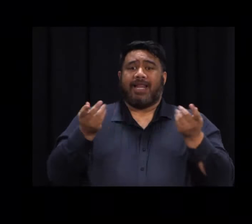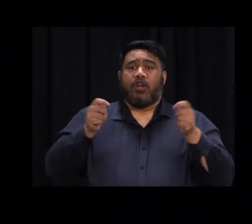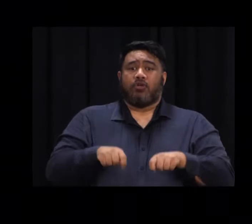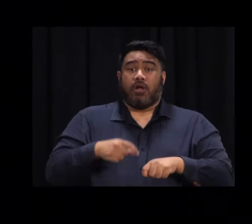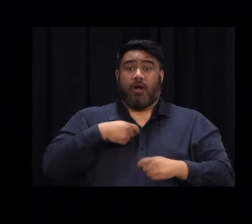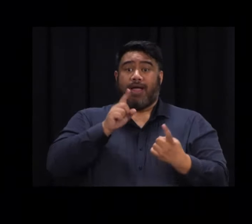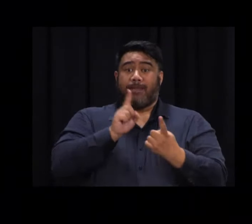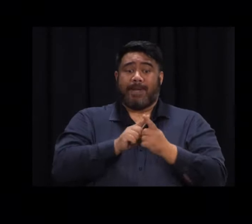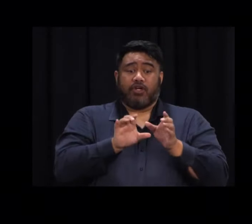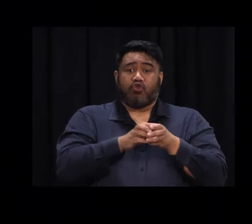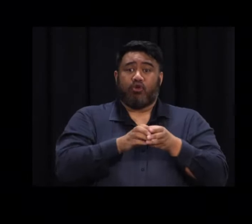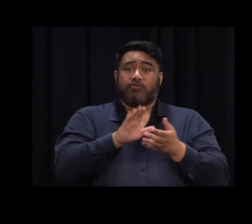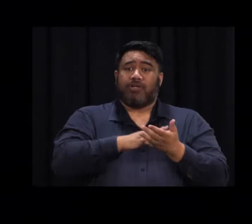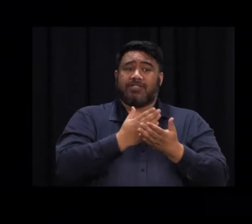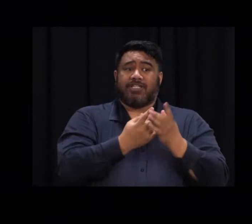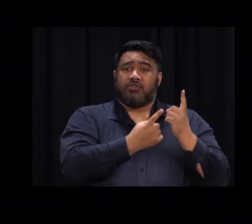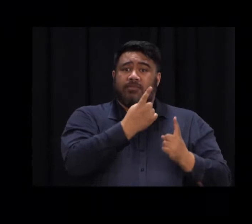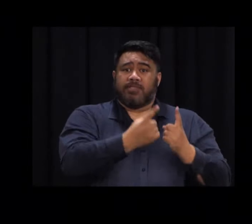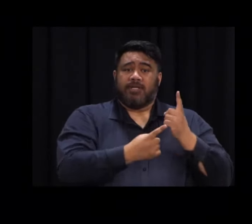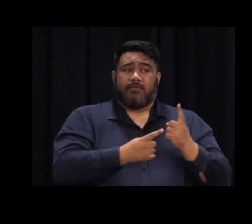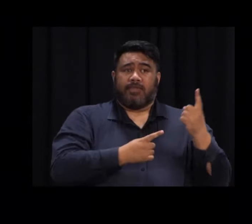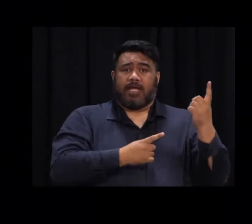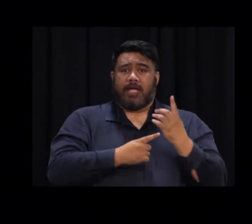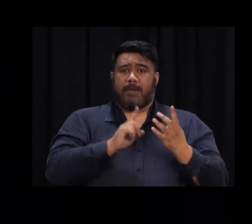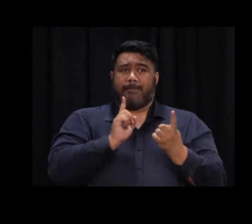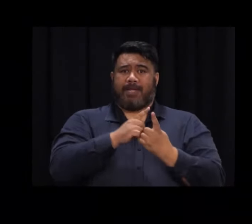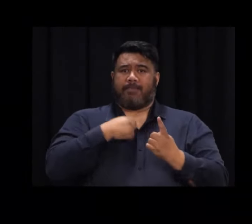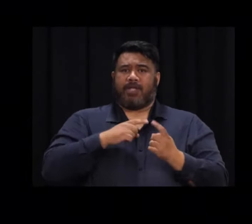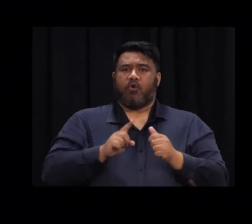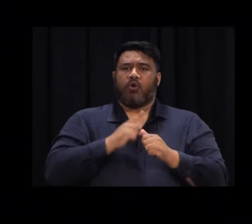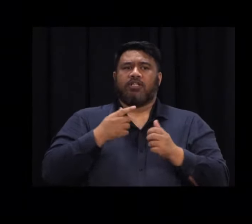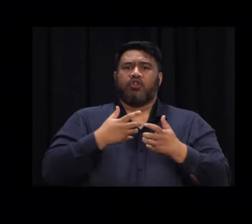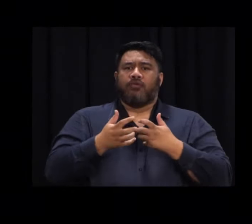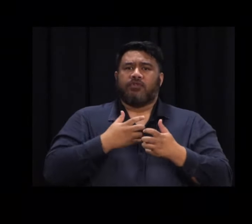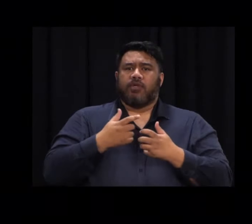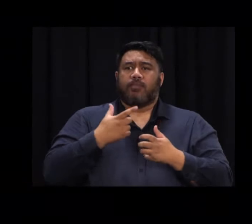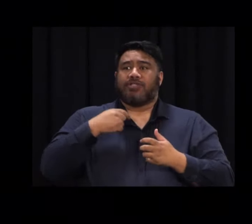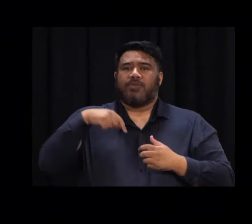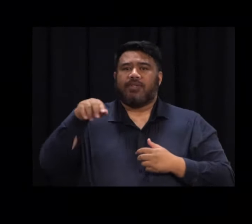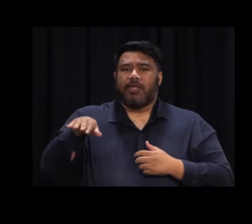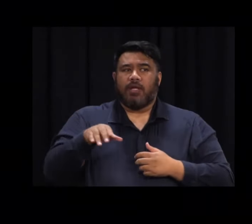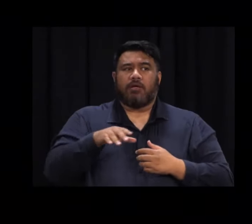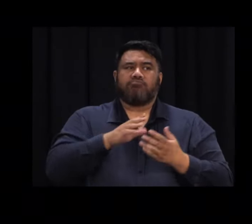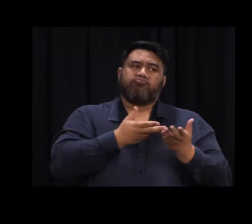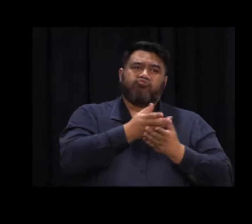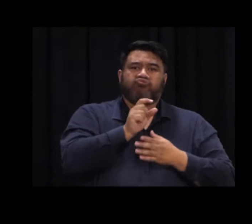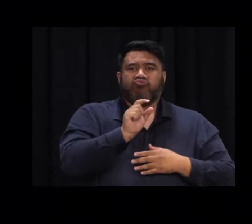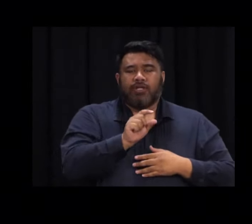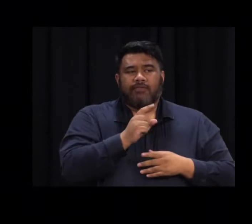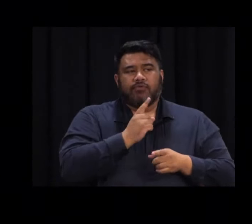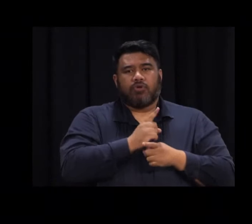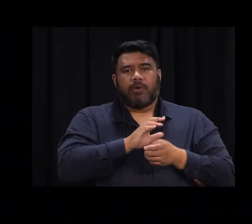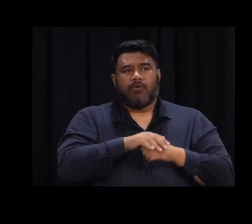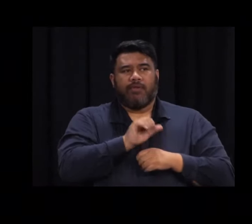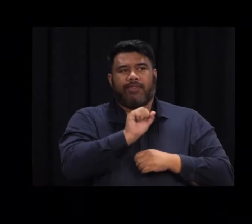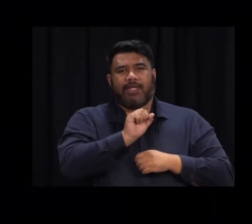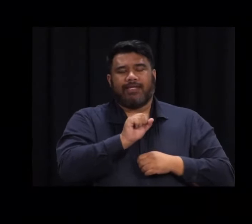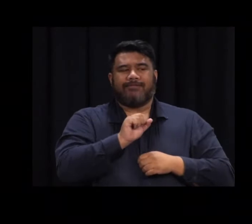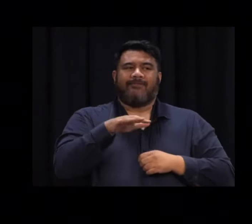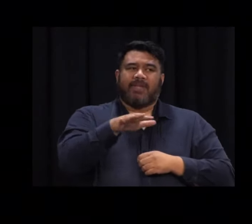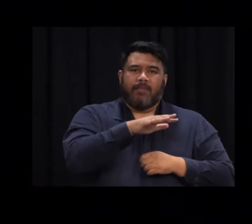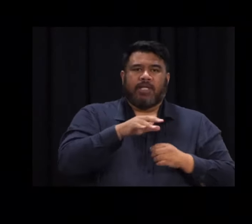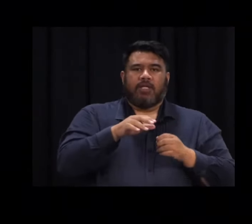group of translators who came to meet me at Auckland University, just knowing I was there. We had a conversation about the plights of, in many cases, it's their